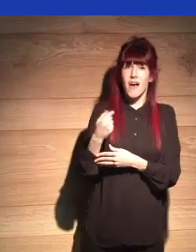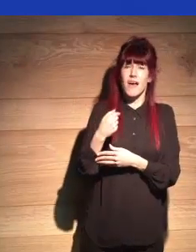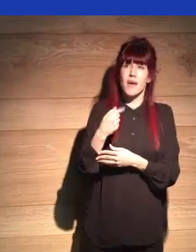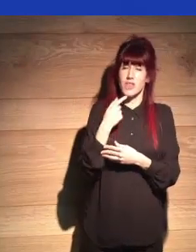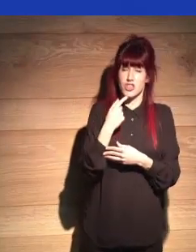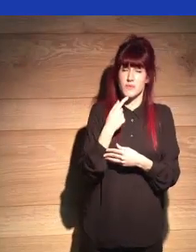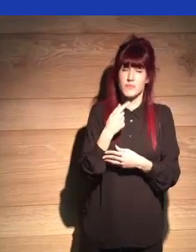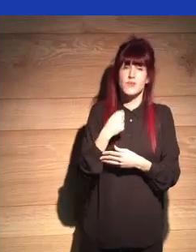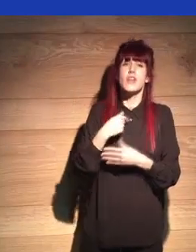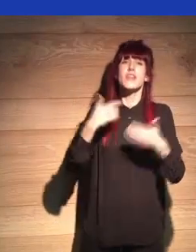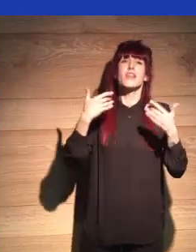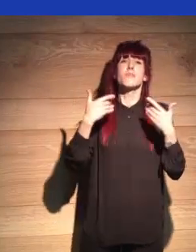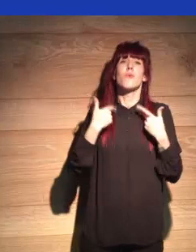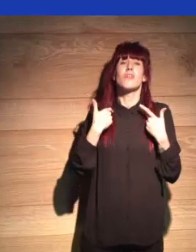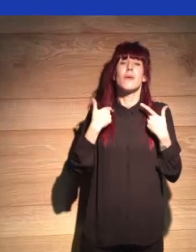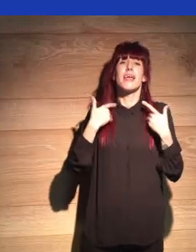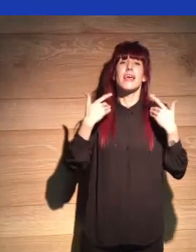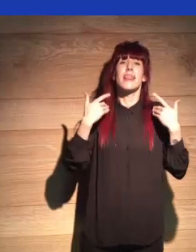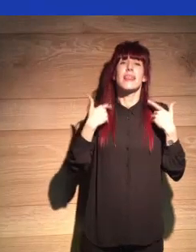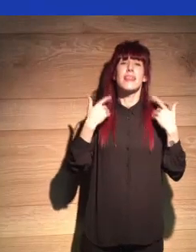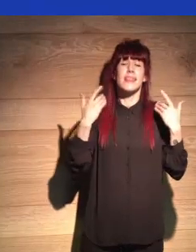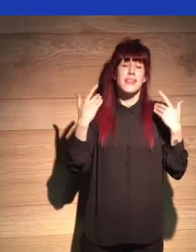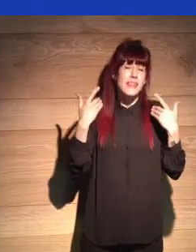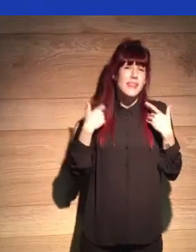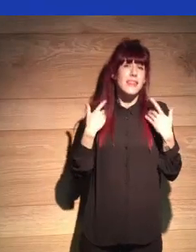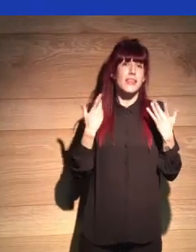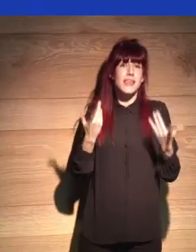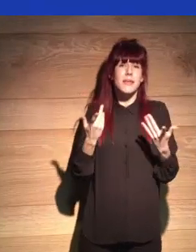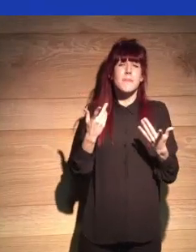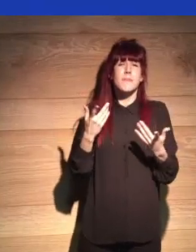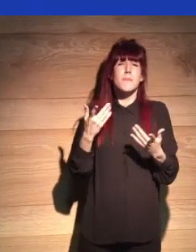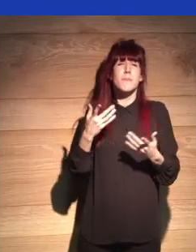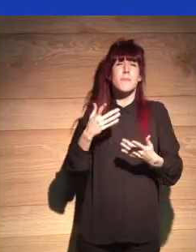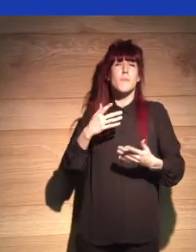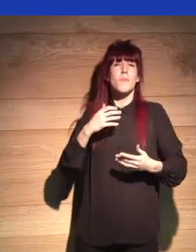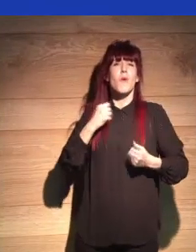I can have more. I have the responsibility and